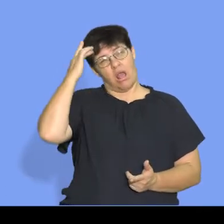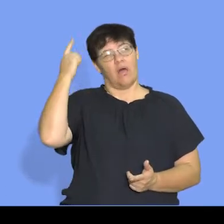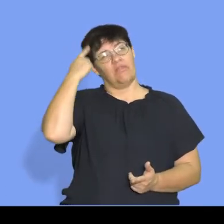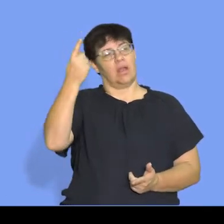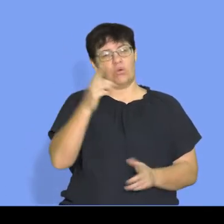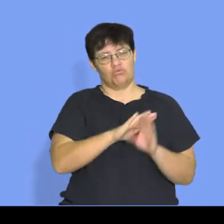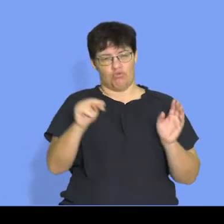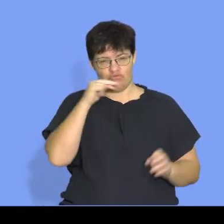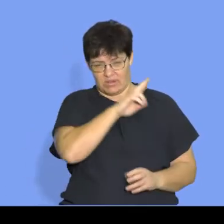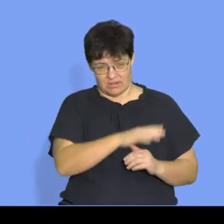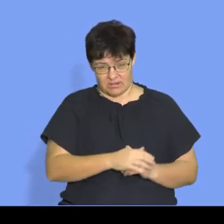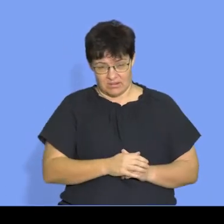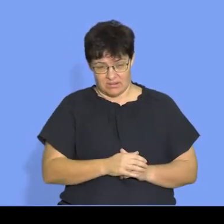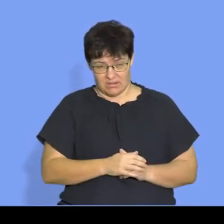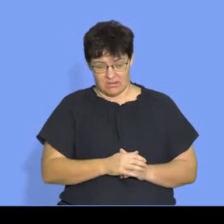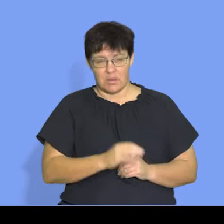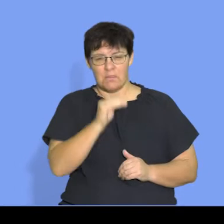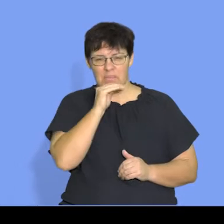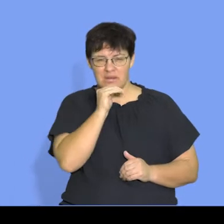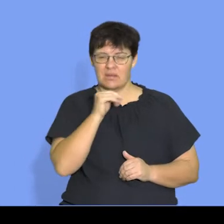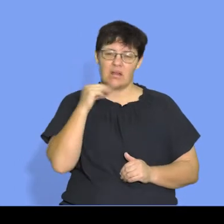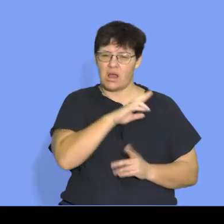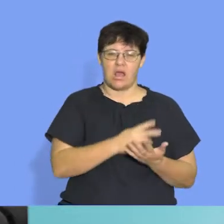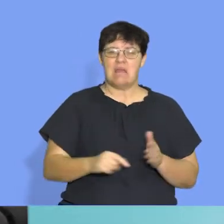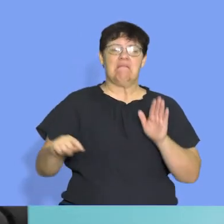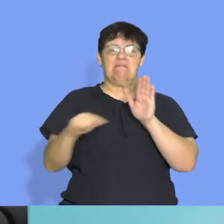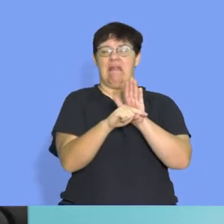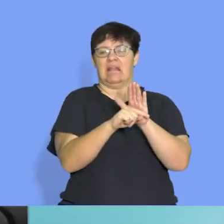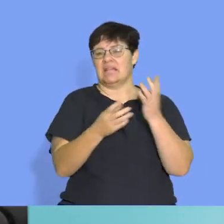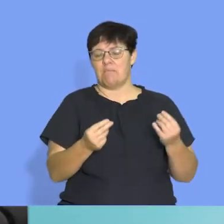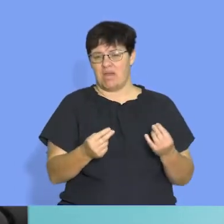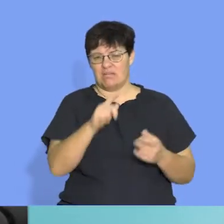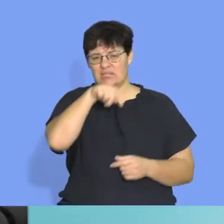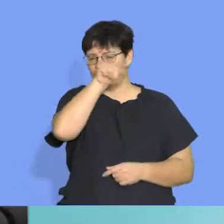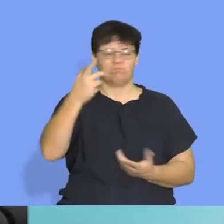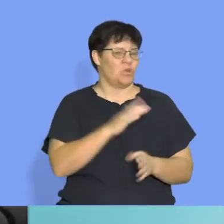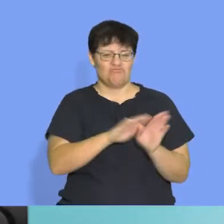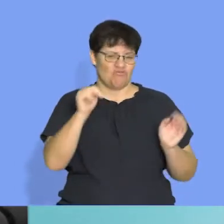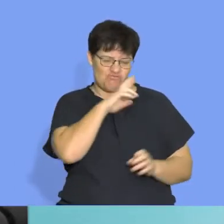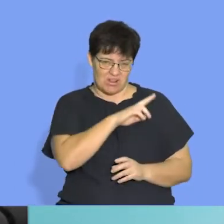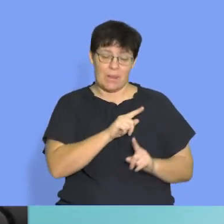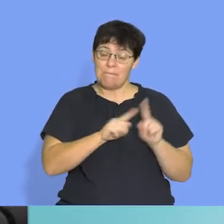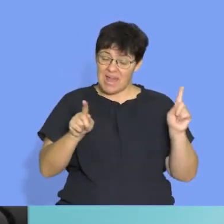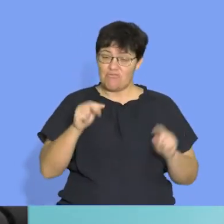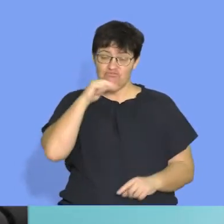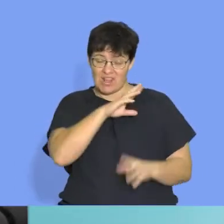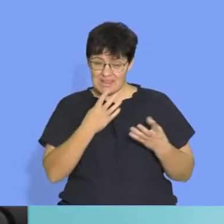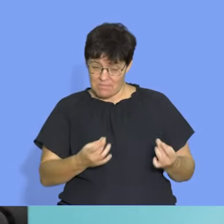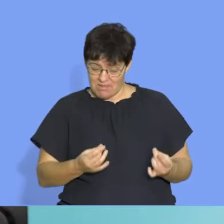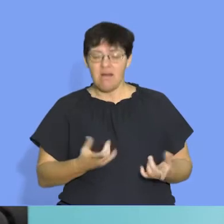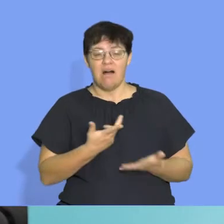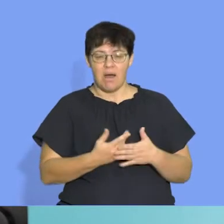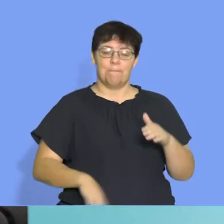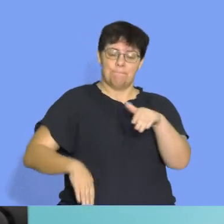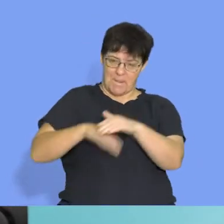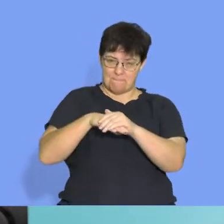when we're talking about a square root of a negative number, that is a non-real number. But with a quadratic equation, the maximum number